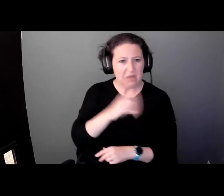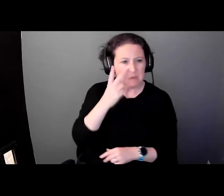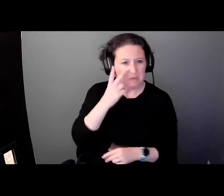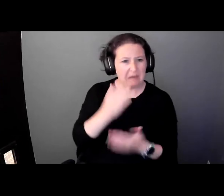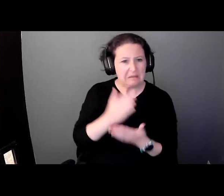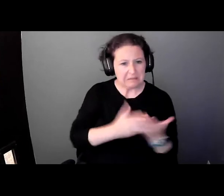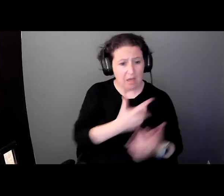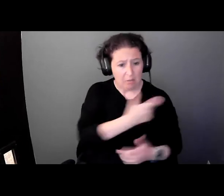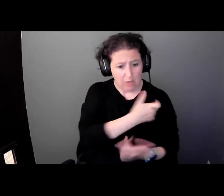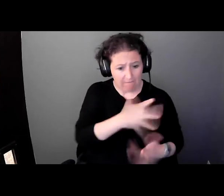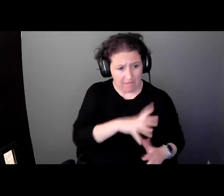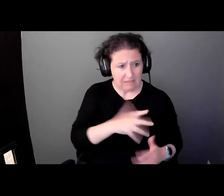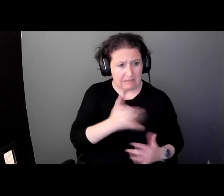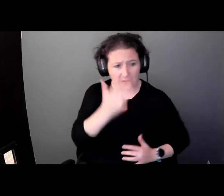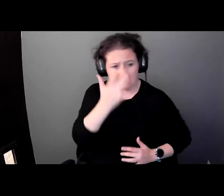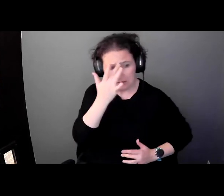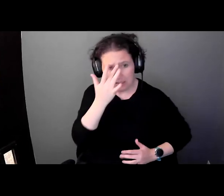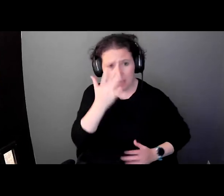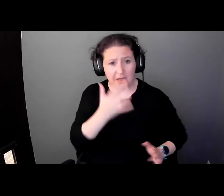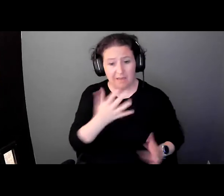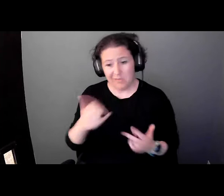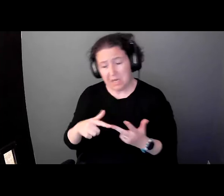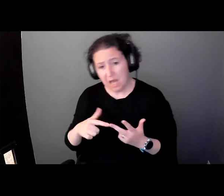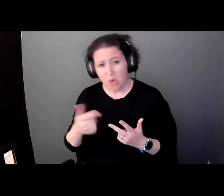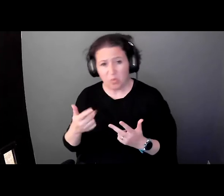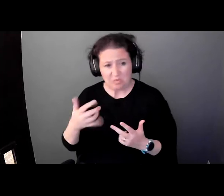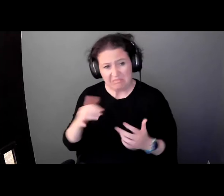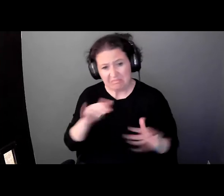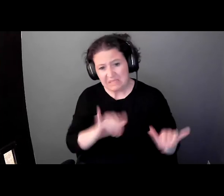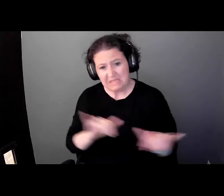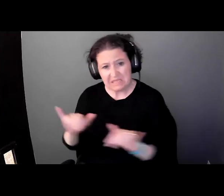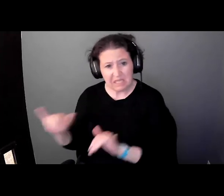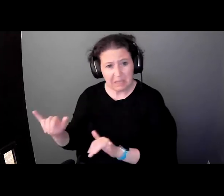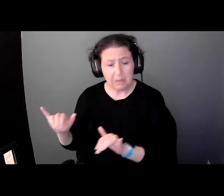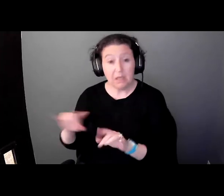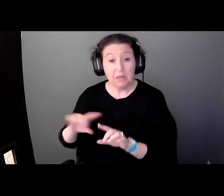vaccines against getting sick enough to wind up in the hospital and die